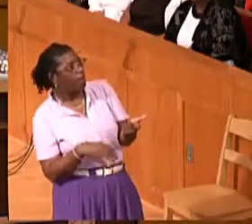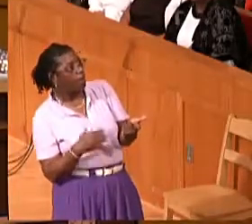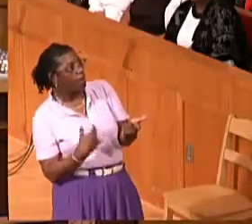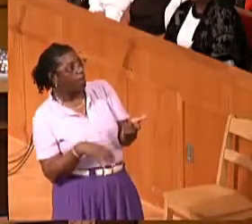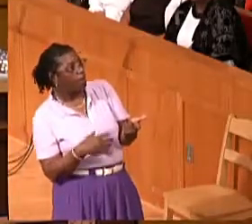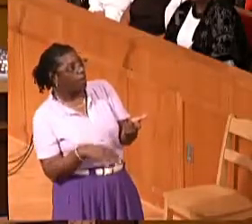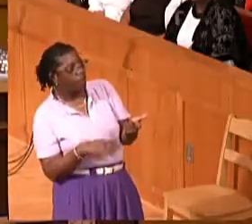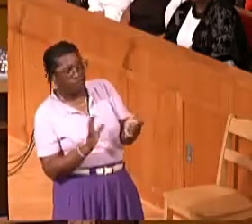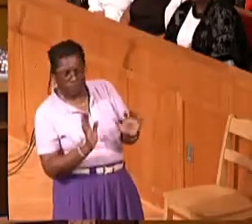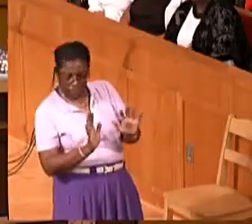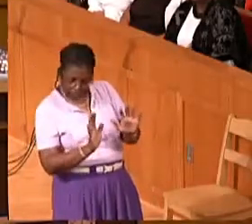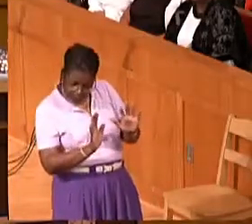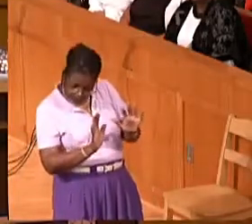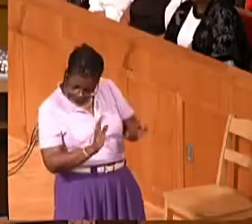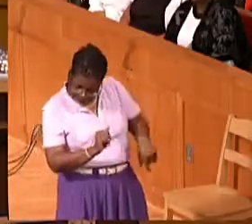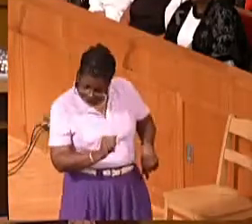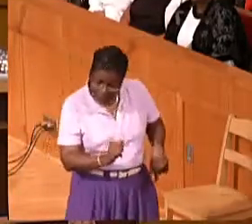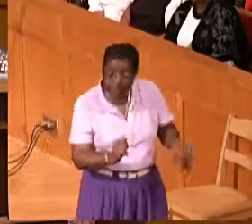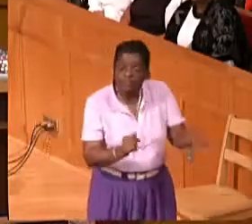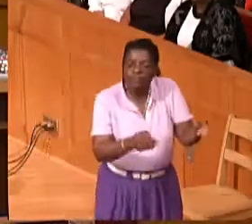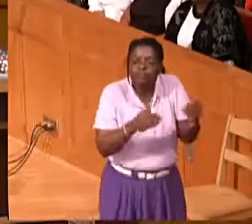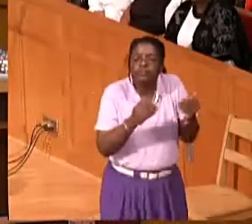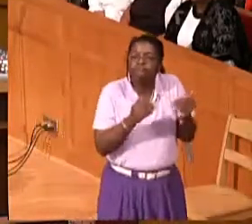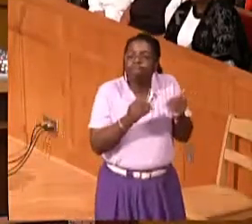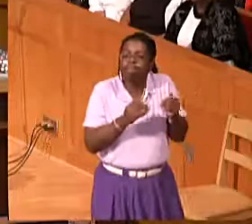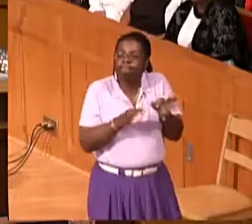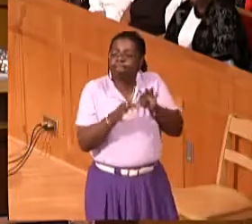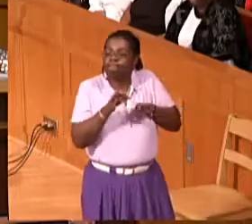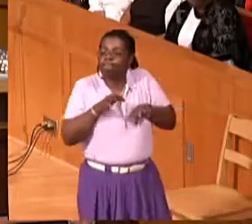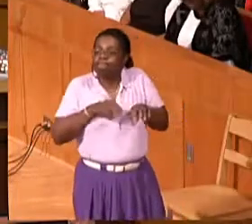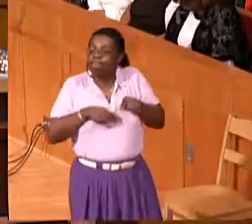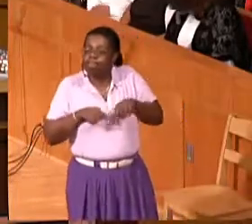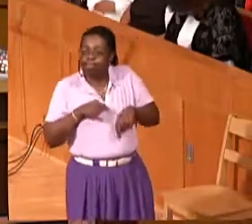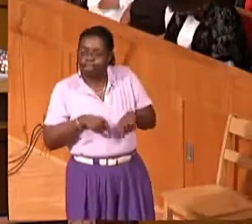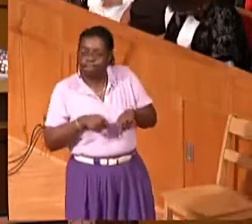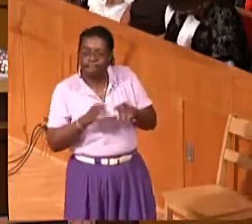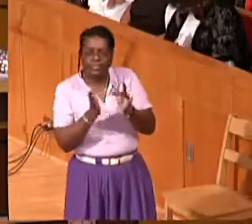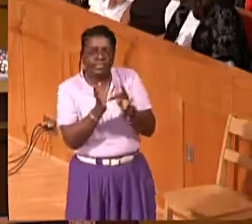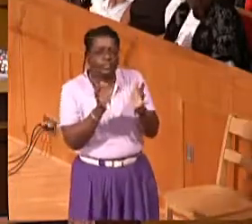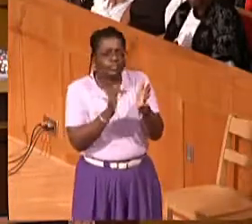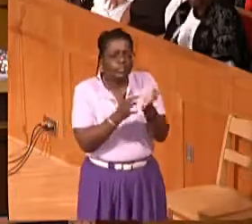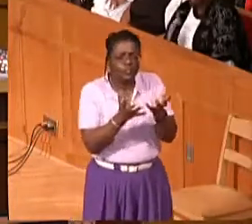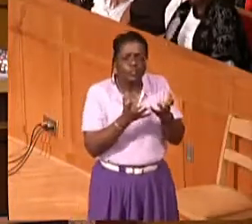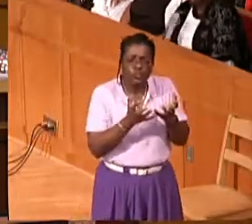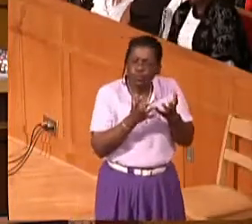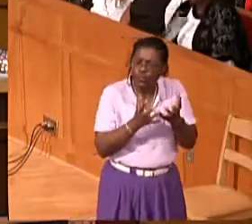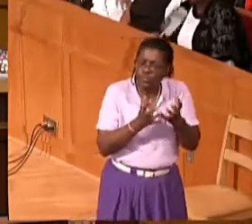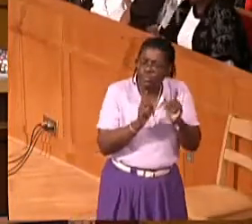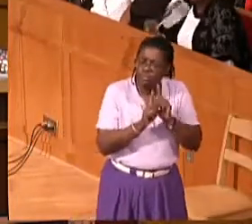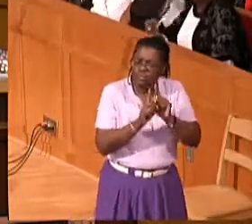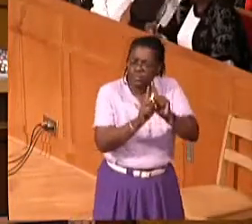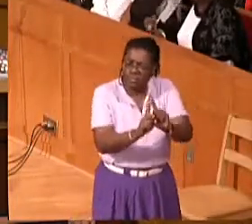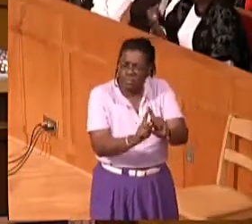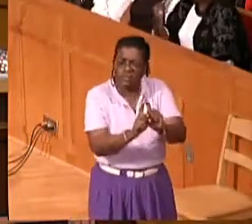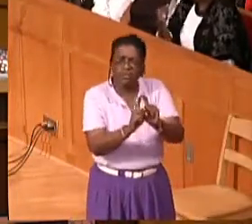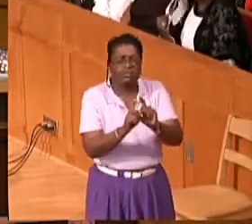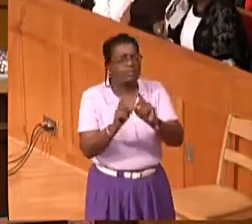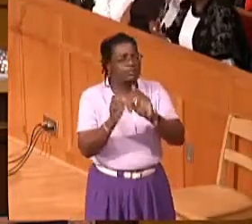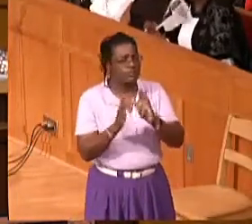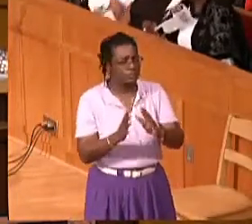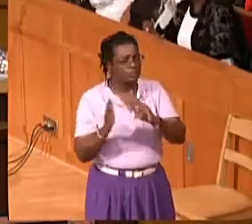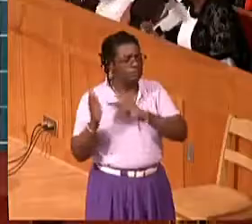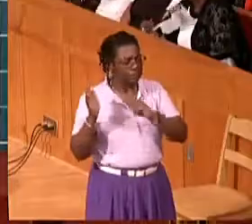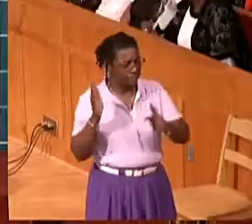Jesus wanted his disciples, let me come on back to the church, wanted his disciples to be kingdom conscious. And so when you read